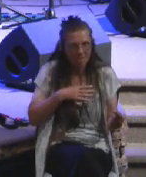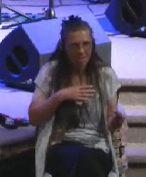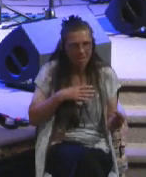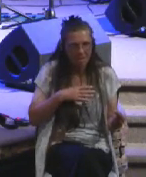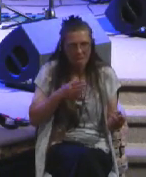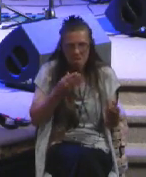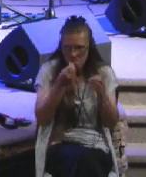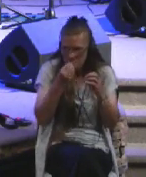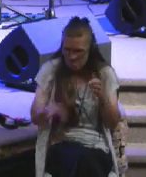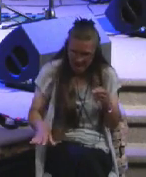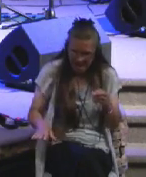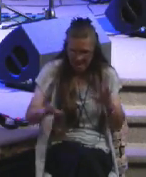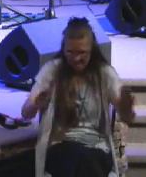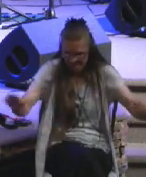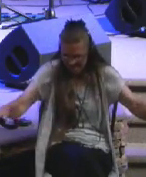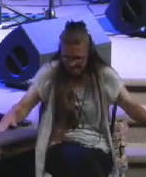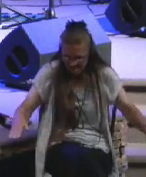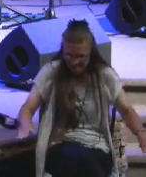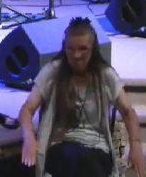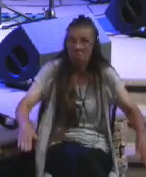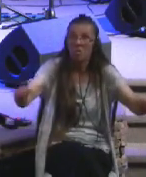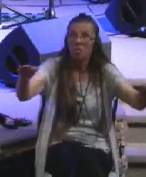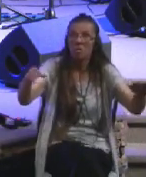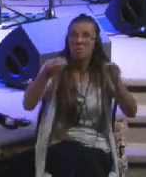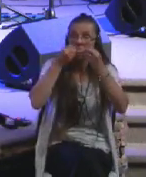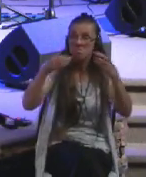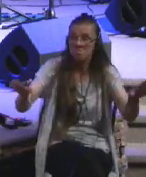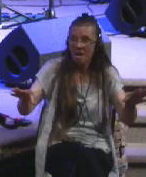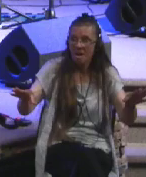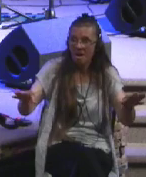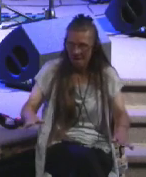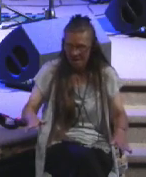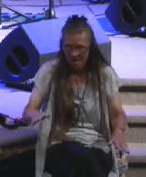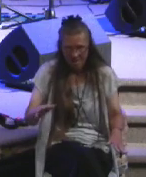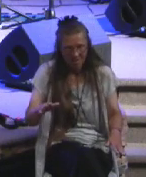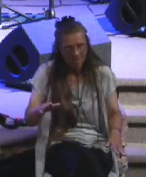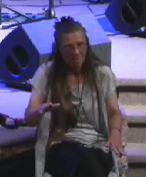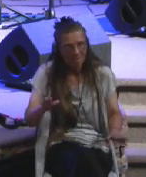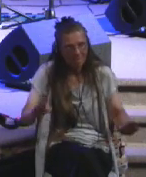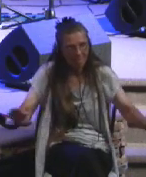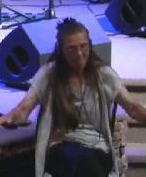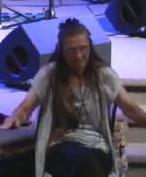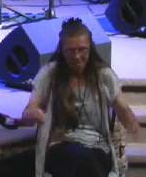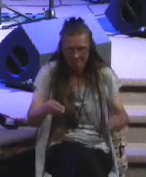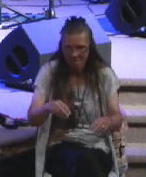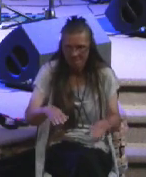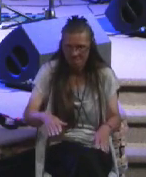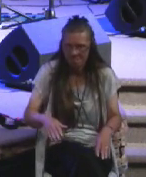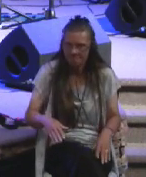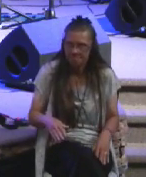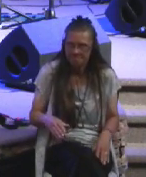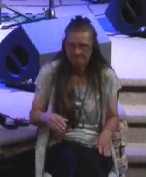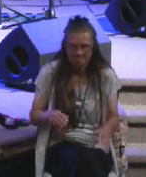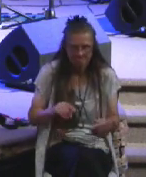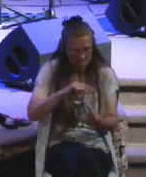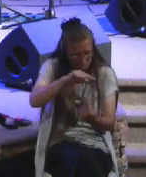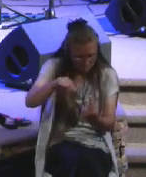parents, who raise bad kids. It's a fiendish cycle. Now, I want you to see how